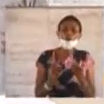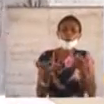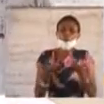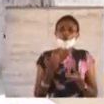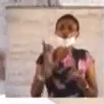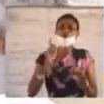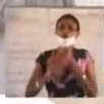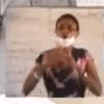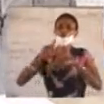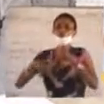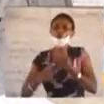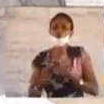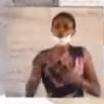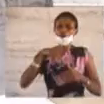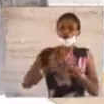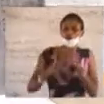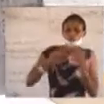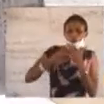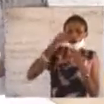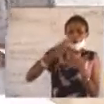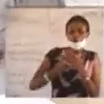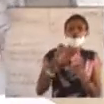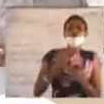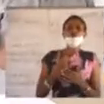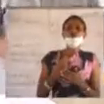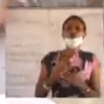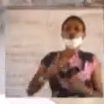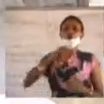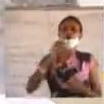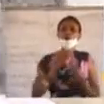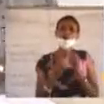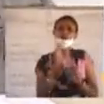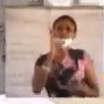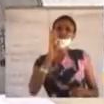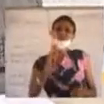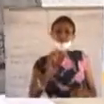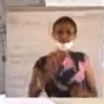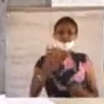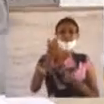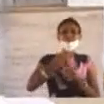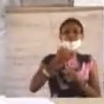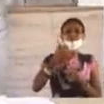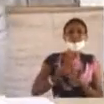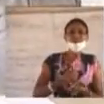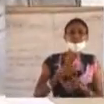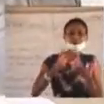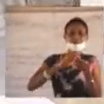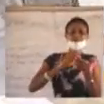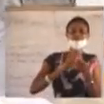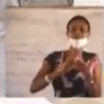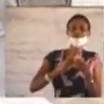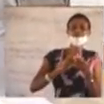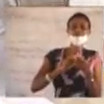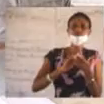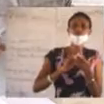a drug. The bad economy, everybody or almost everybody is frustrated. Because